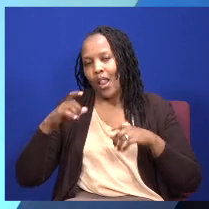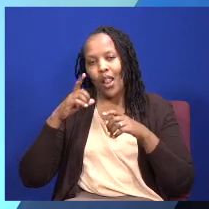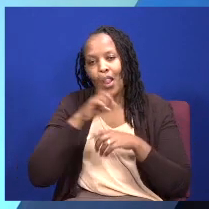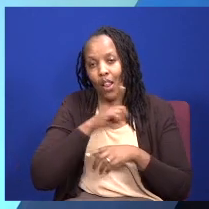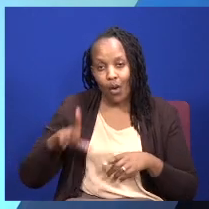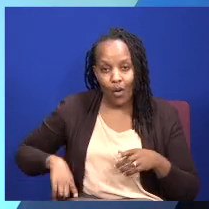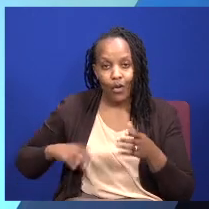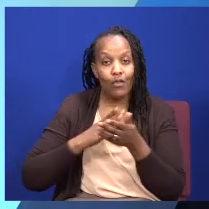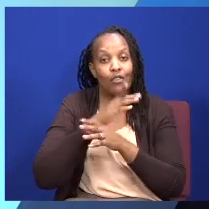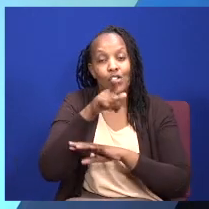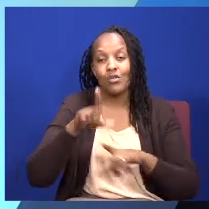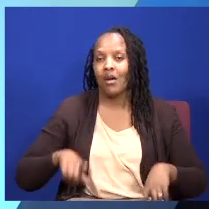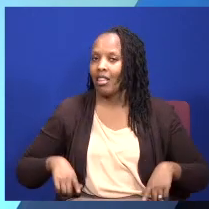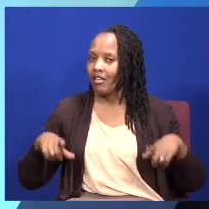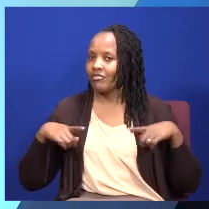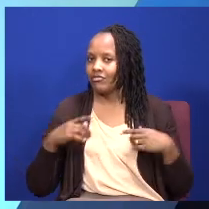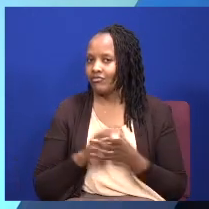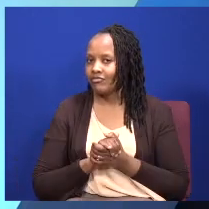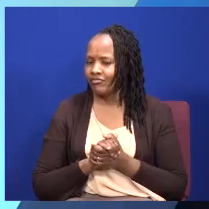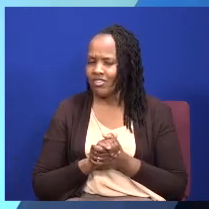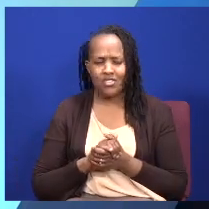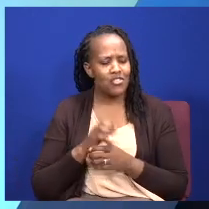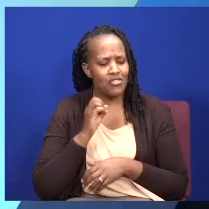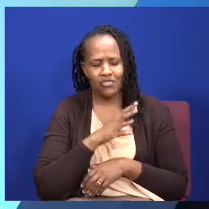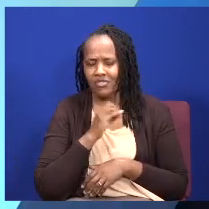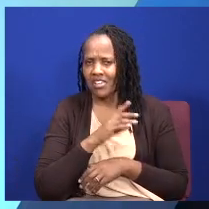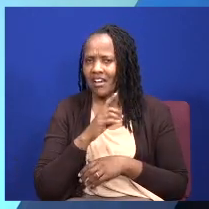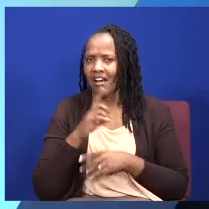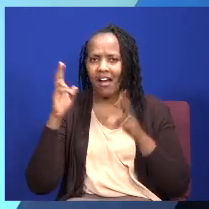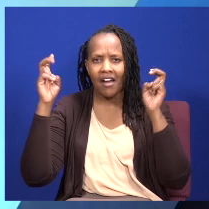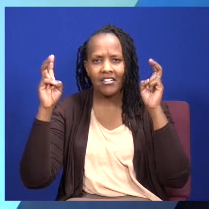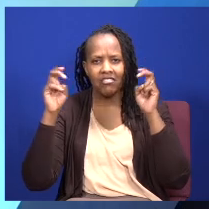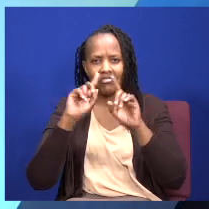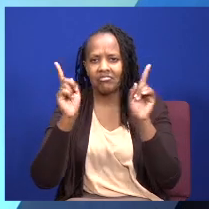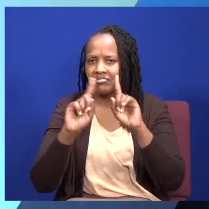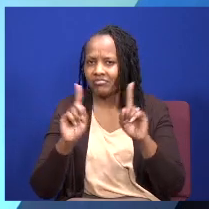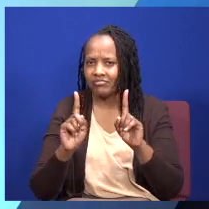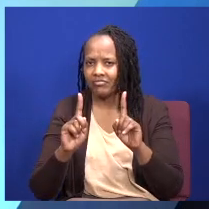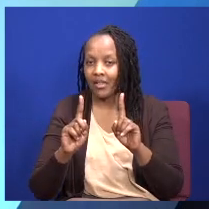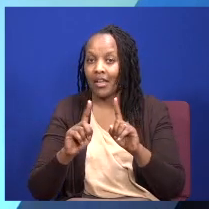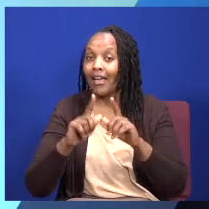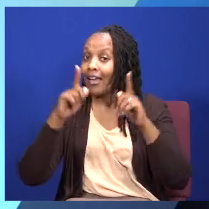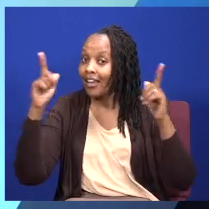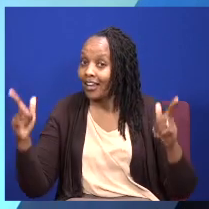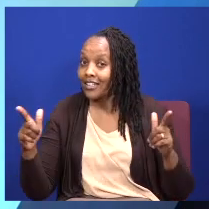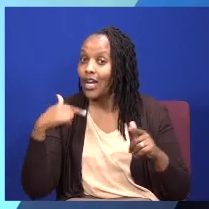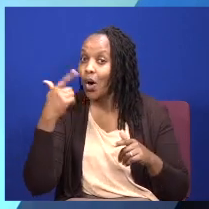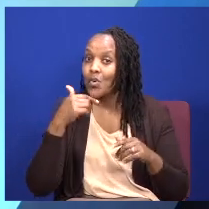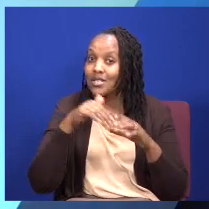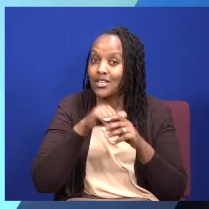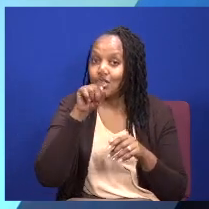not have any concern for fear for the devil, because greater is he who is in you than he that is in the